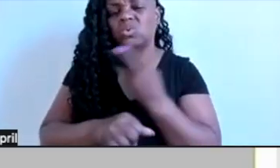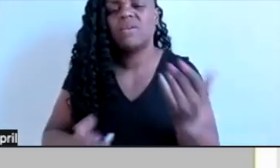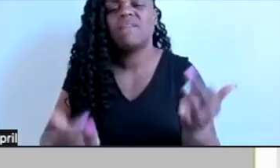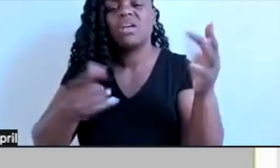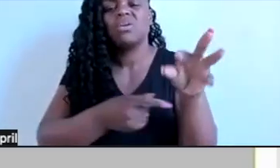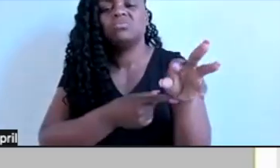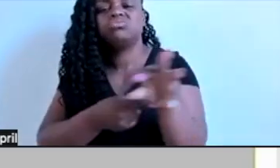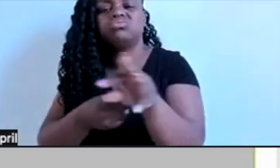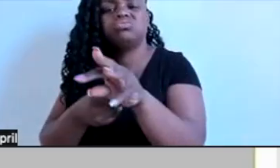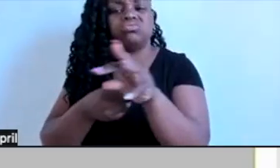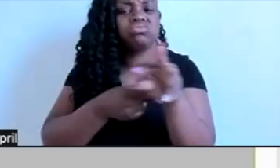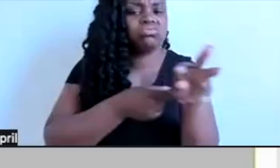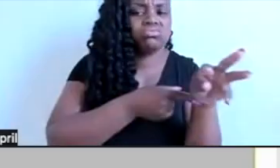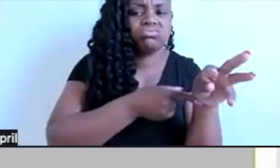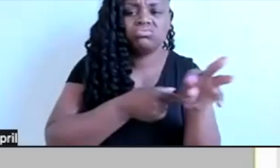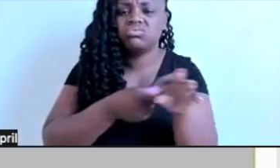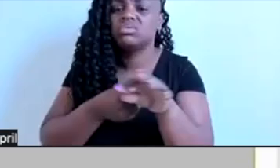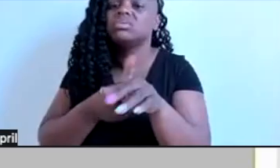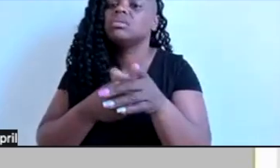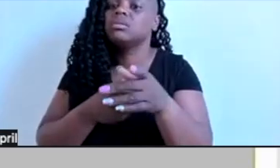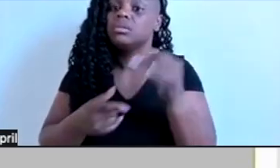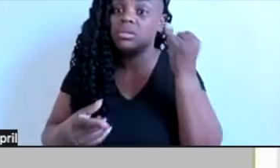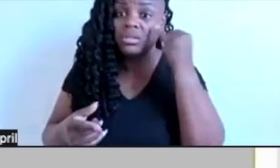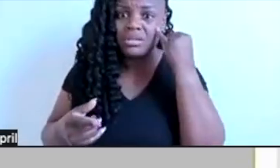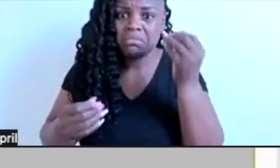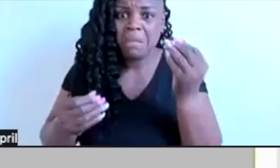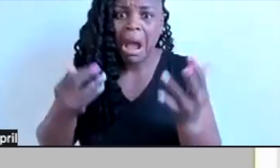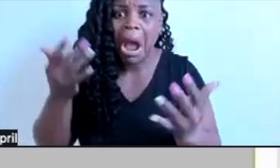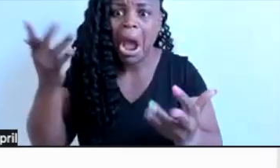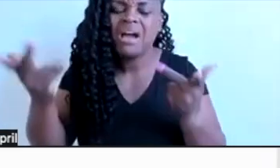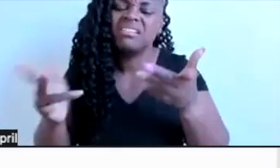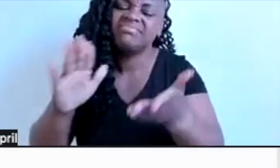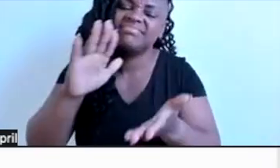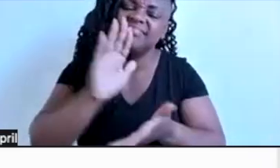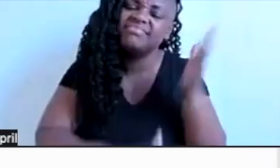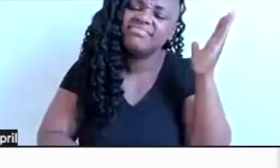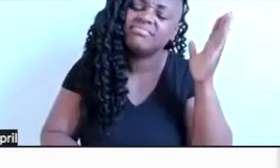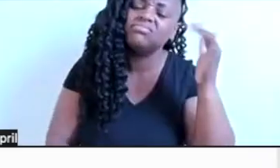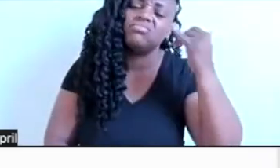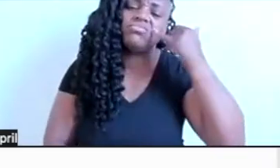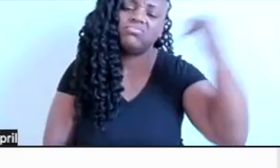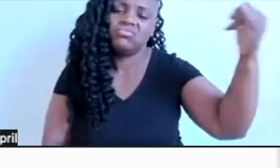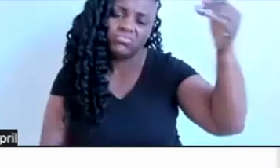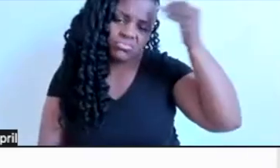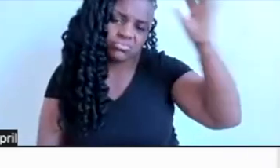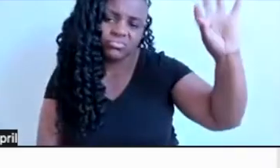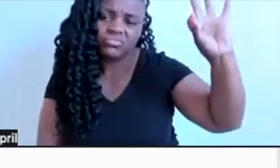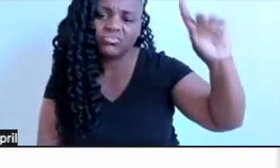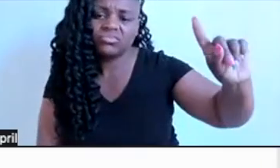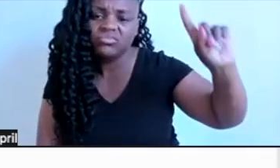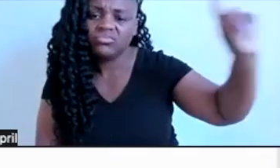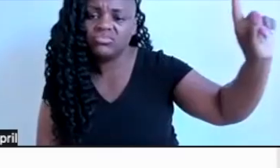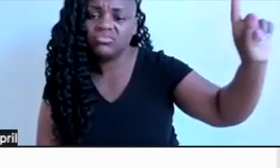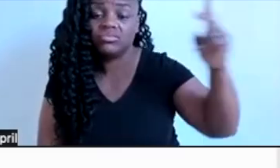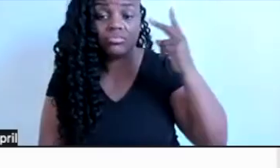fire is larger and call 911. Here's how to use an extinguisher. You can get a fire extinguisher for your home from a